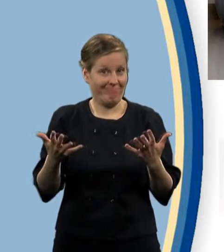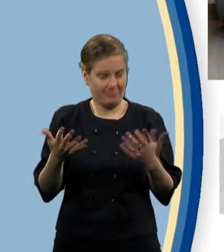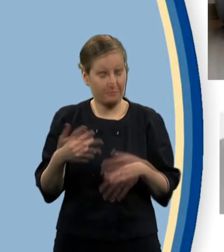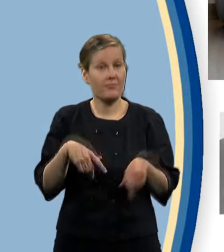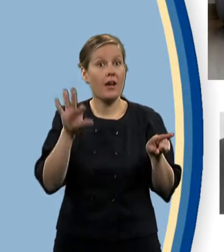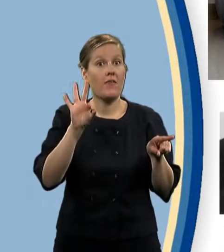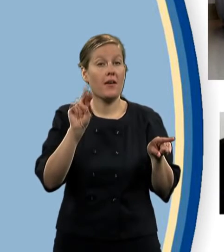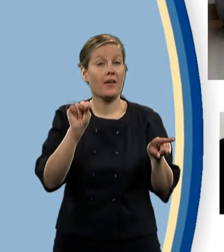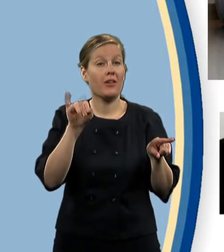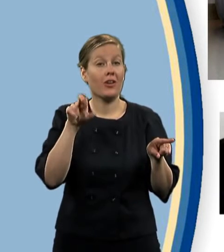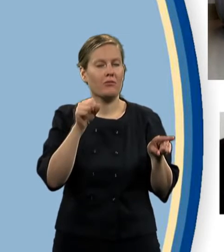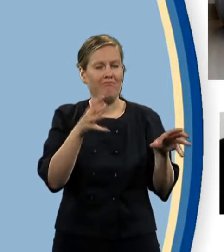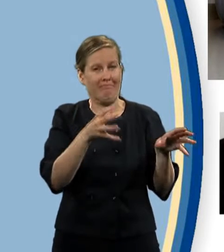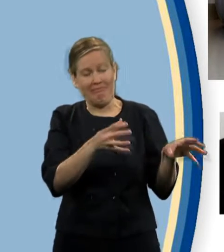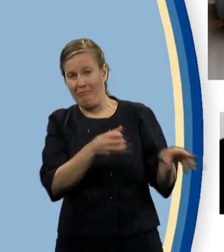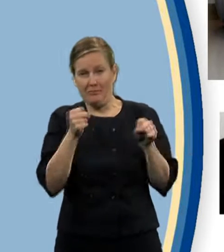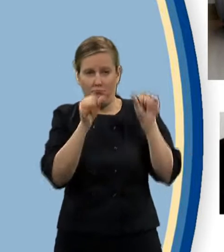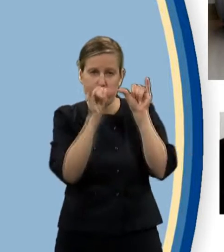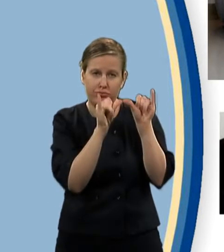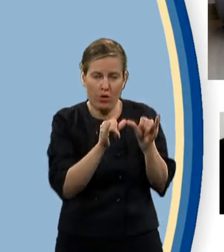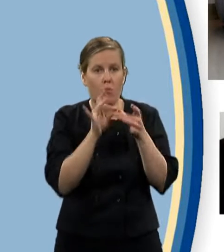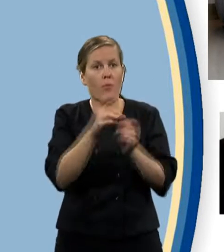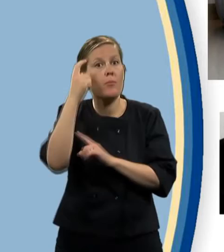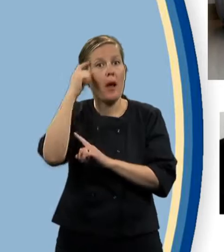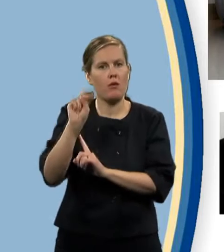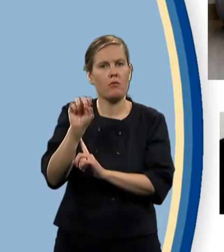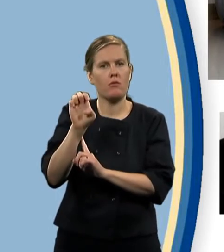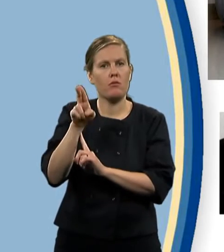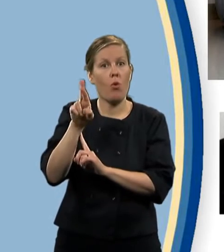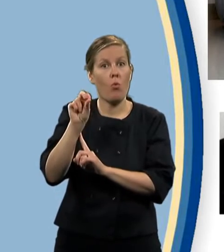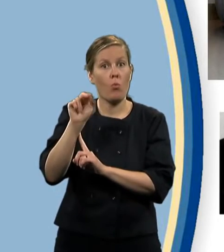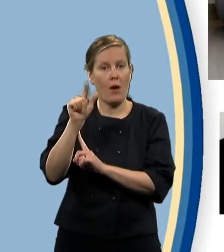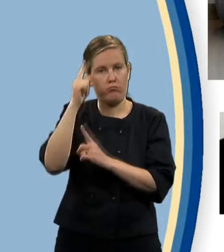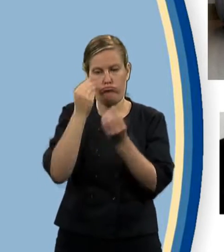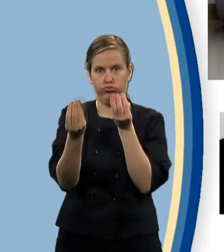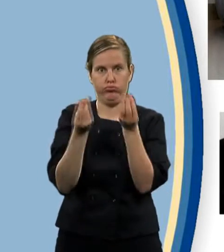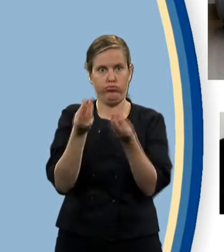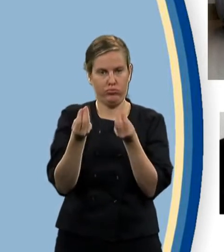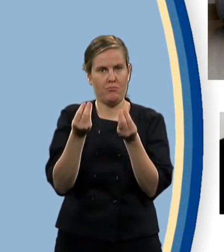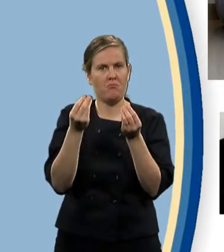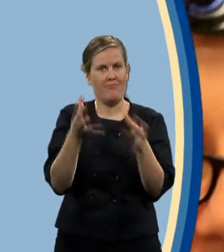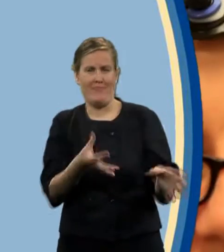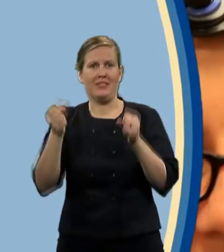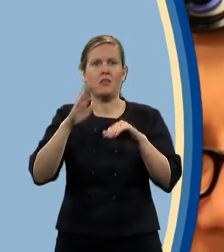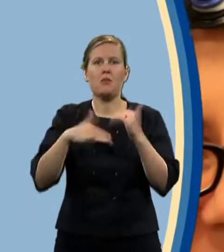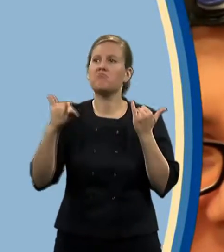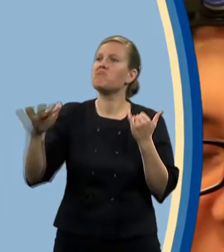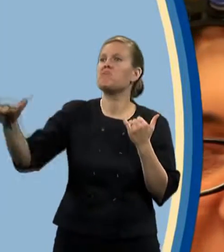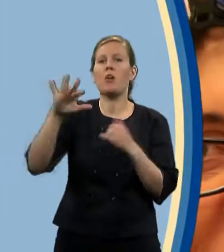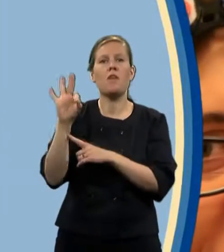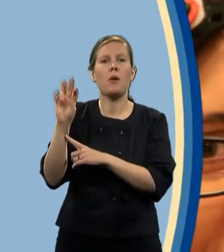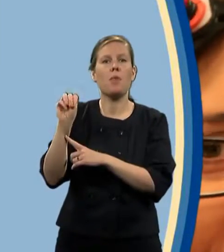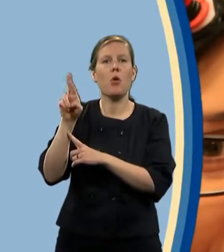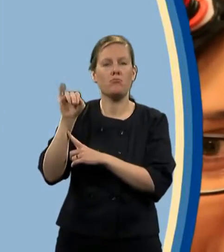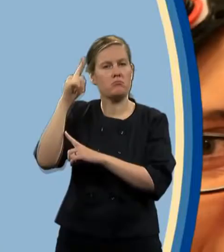that this particular system is a faster measure of neuronal activity than contemporary fMRIs.